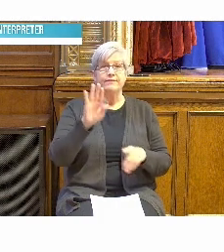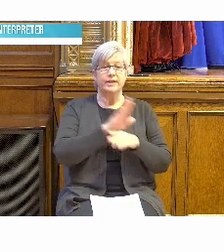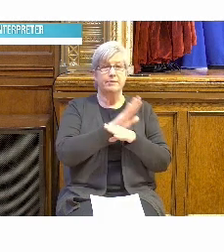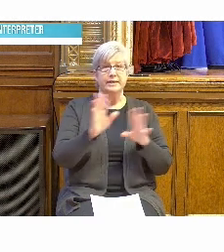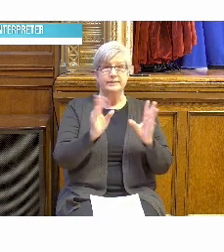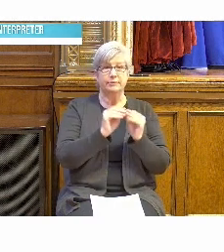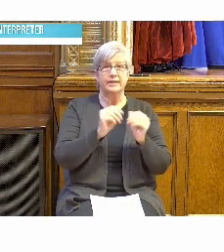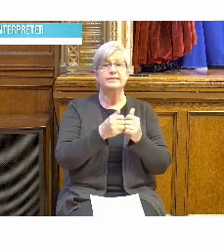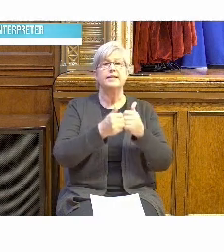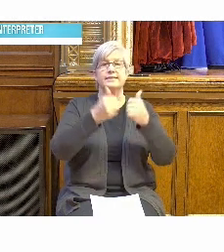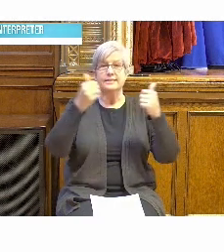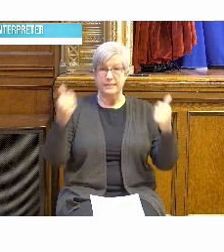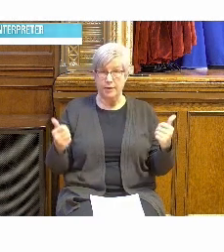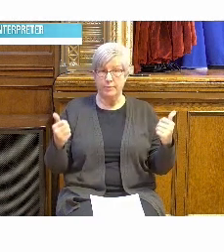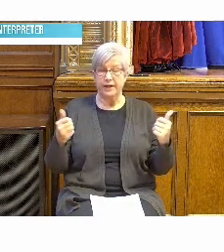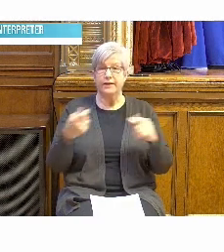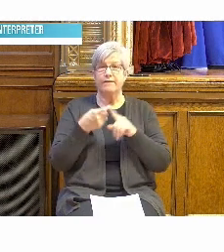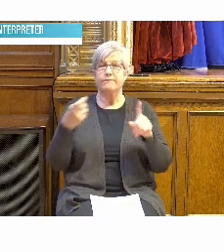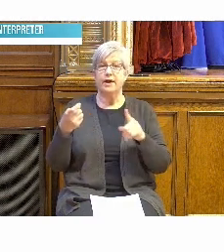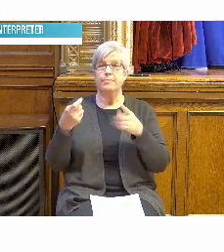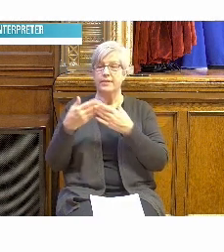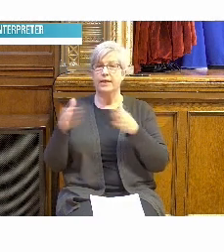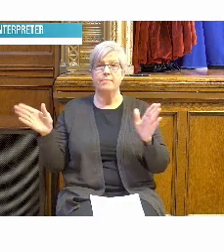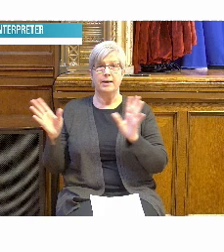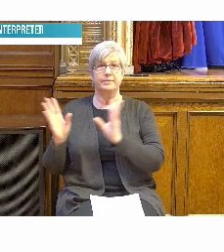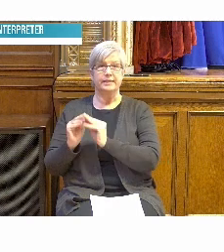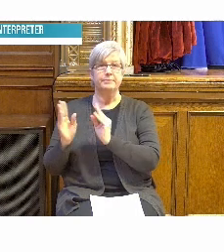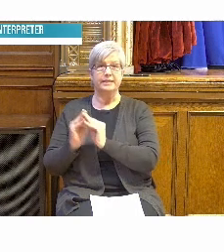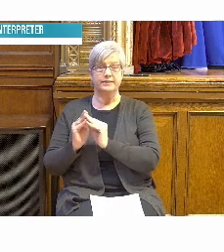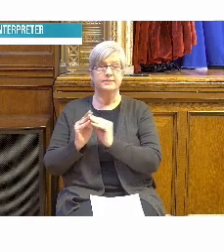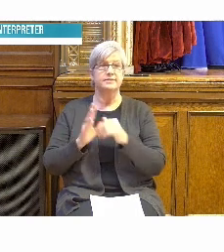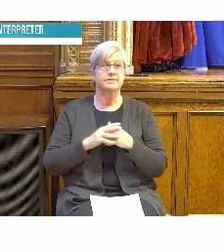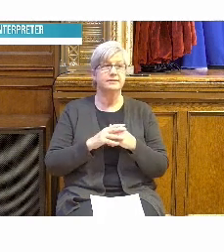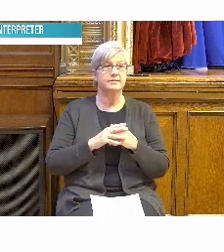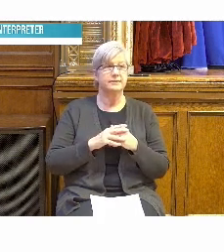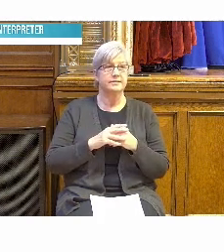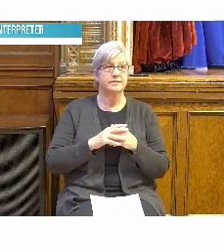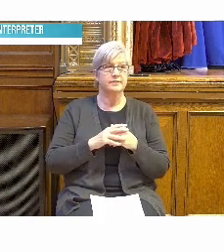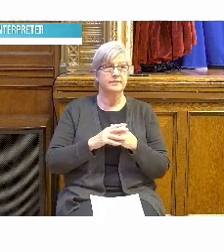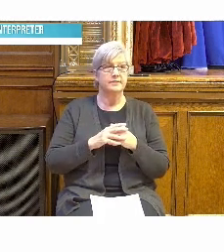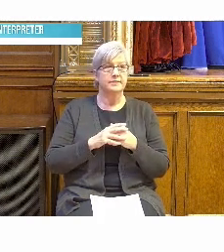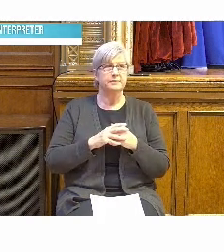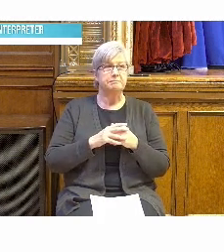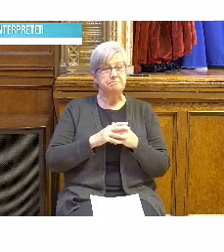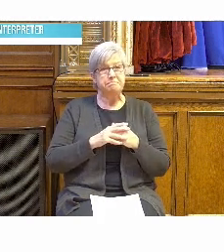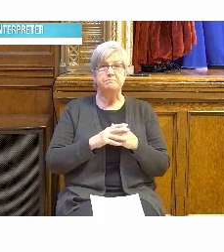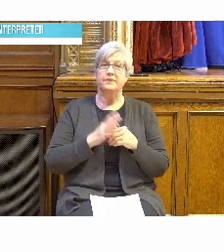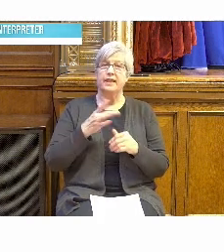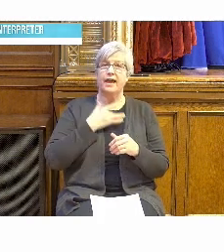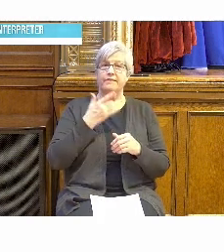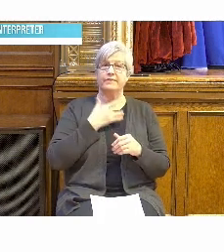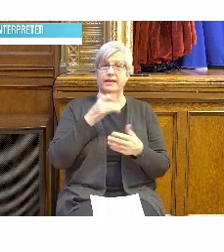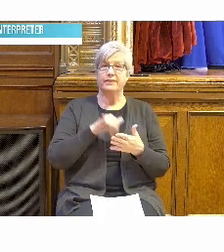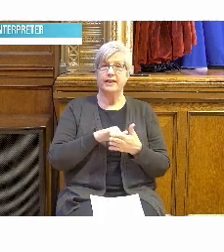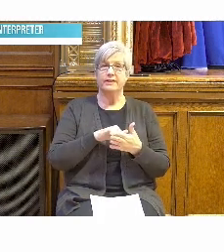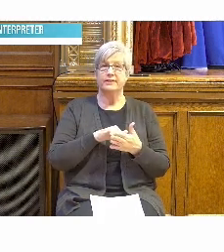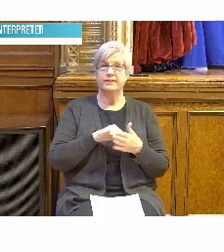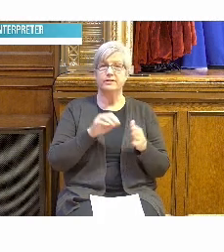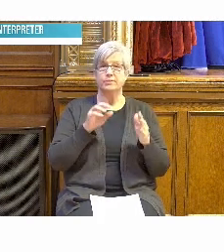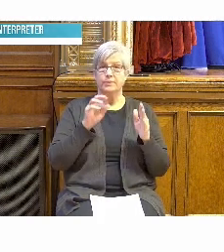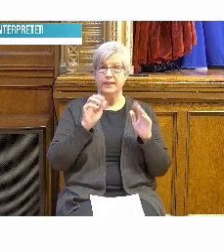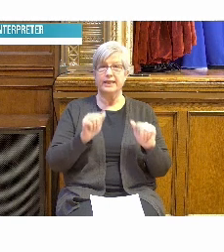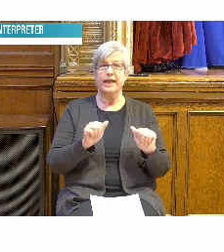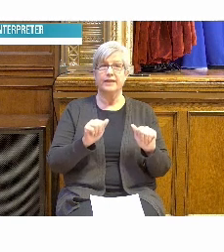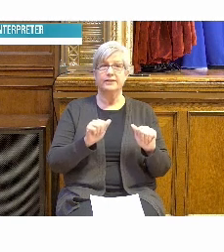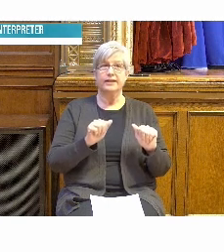meetings are separated from the public hearings. I feel that we can get more